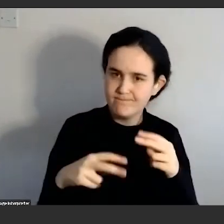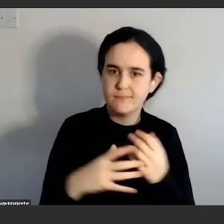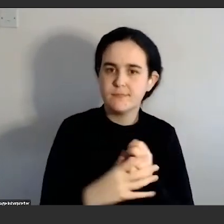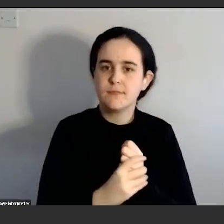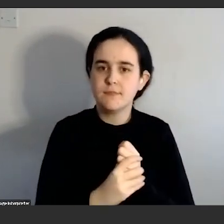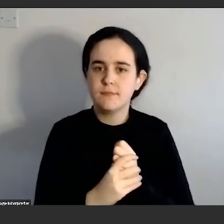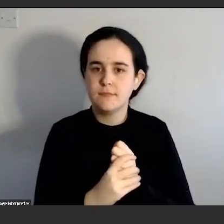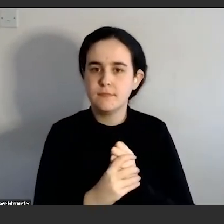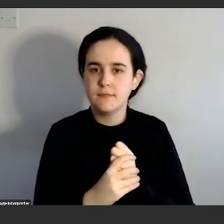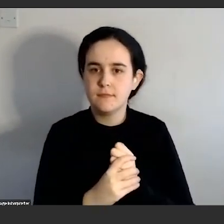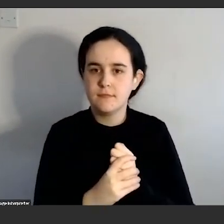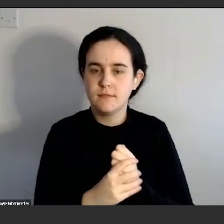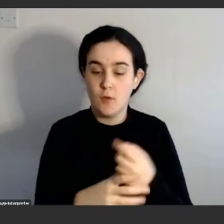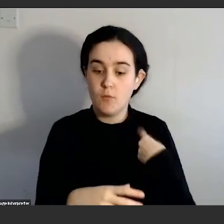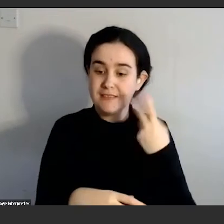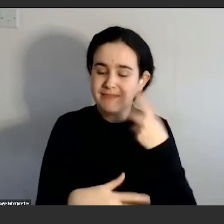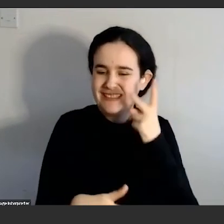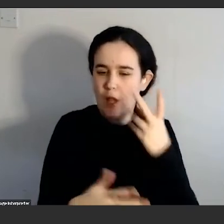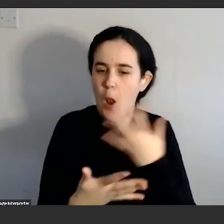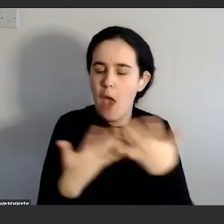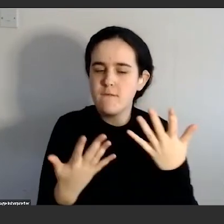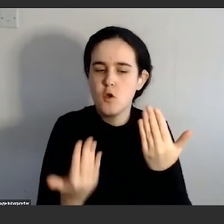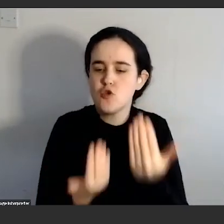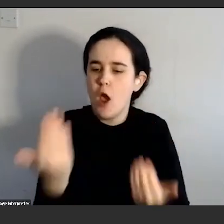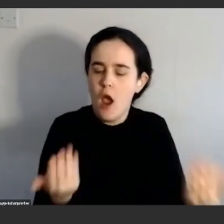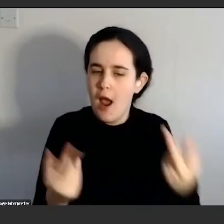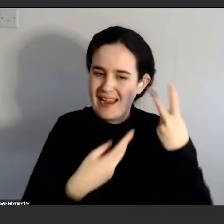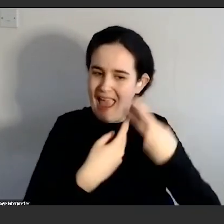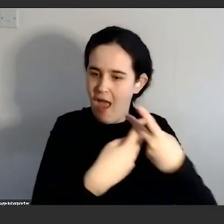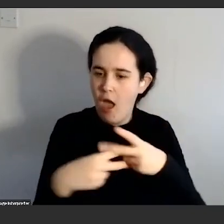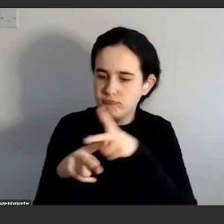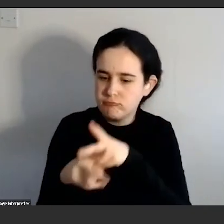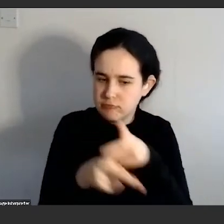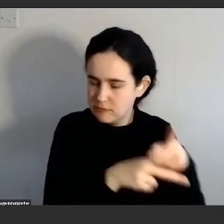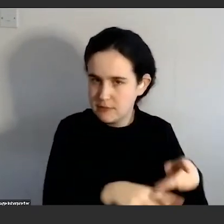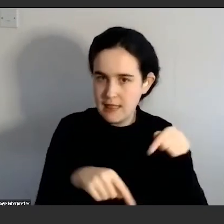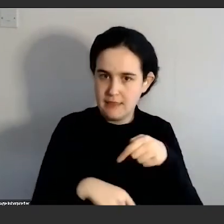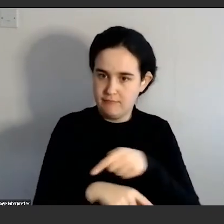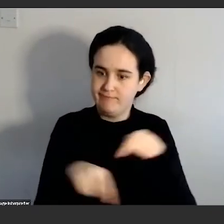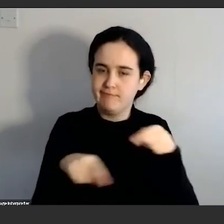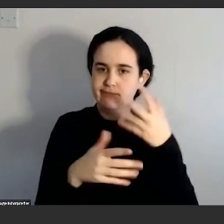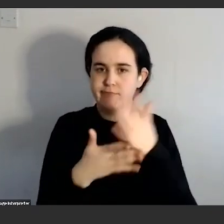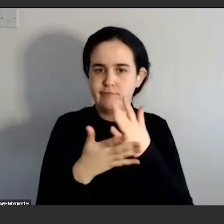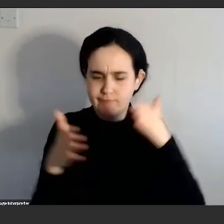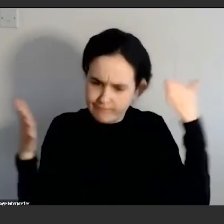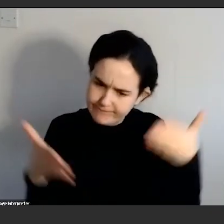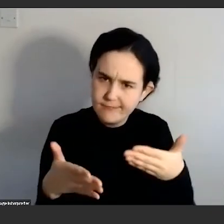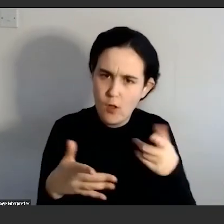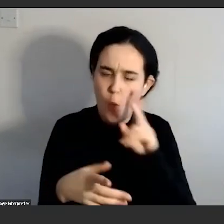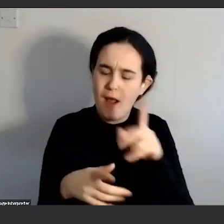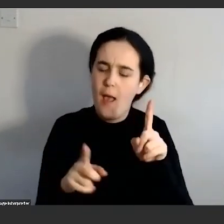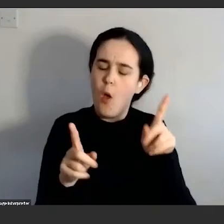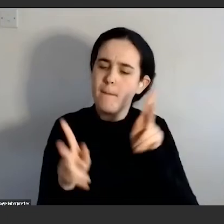with a congenital defect from birth and a disability all of his life. So I come to this conversation